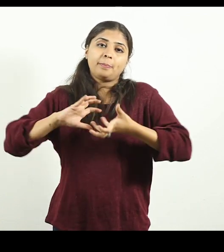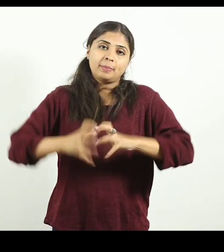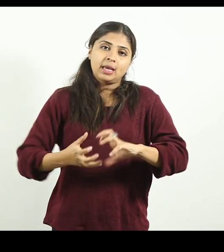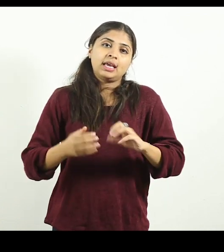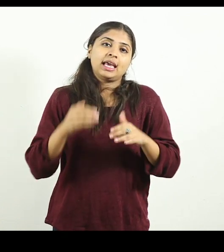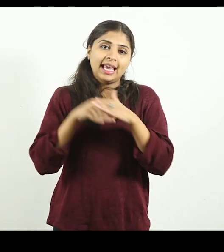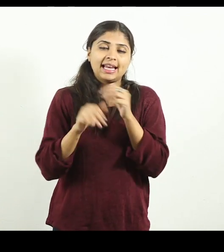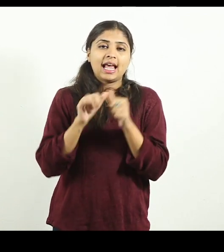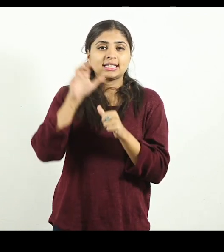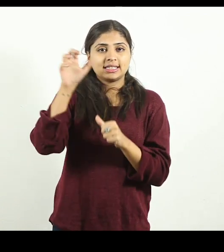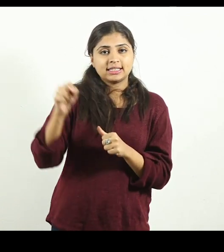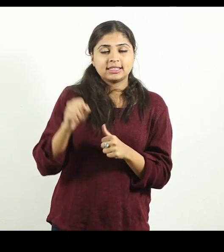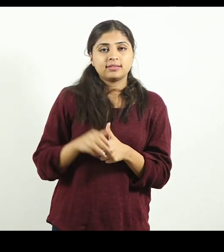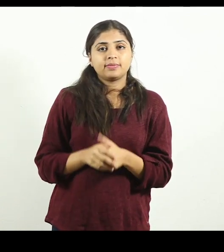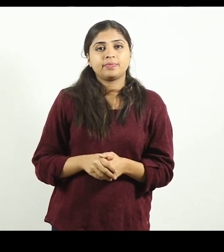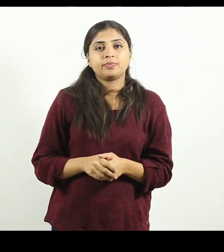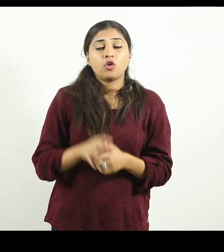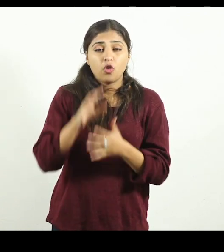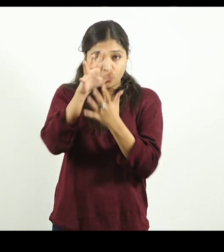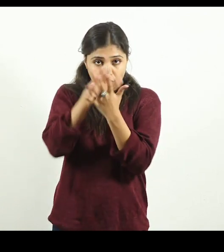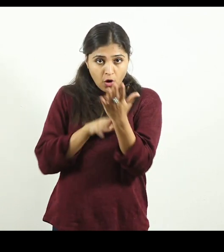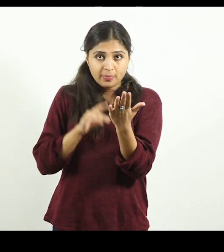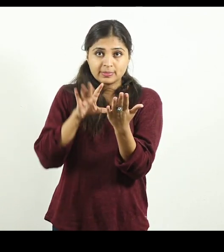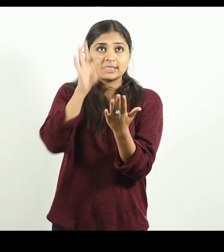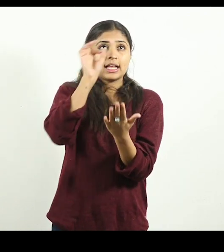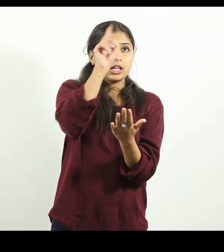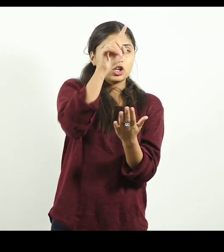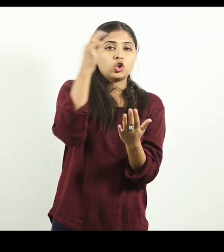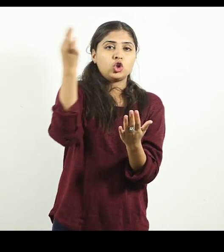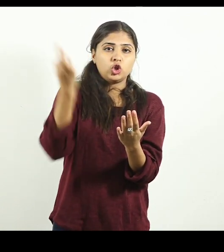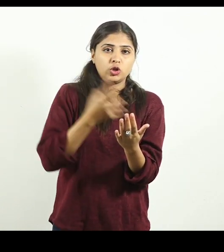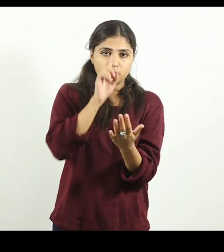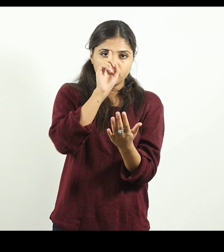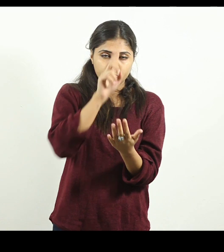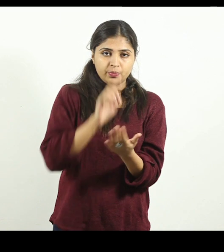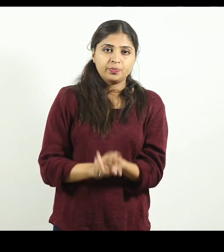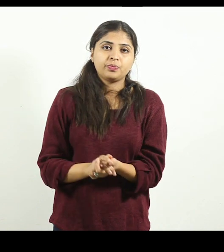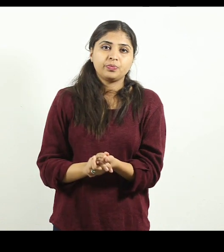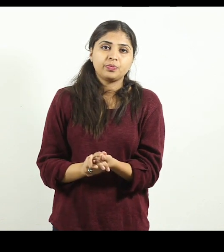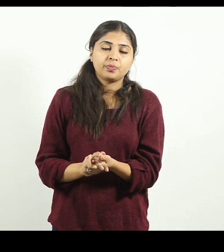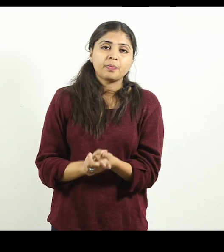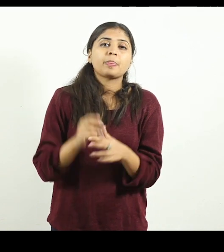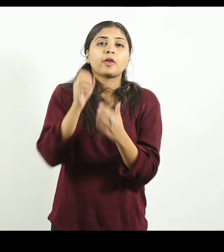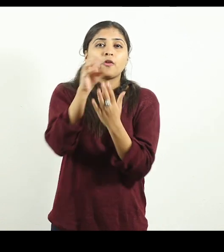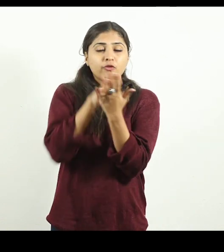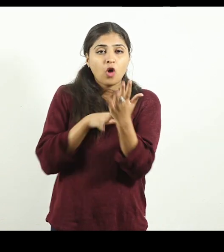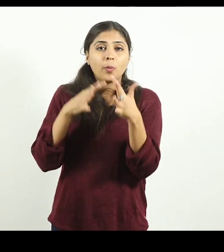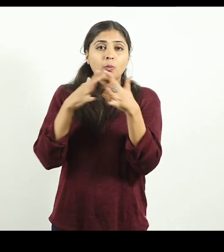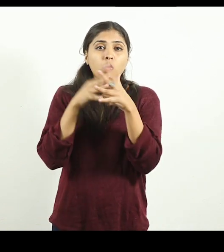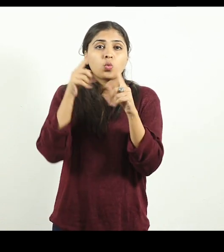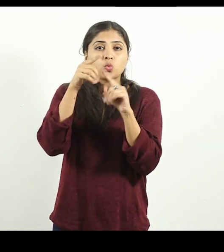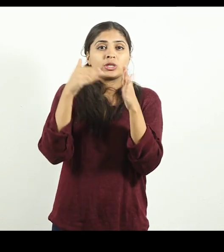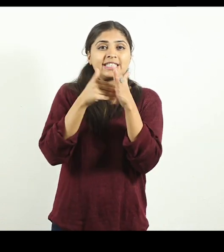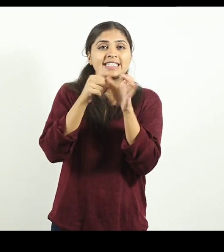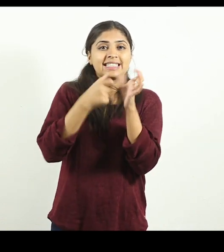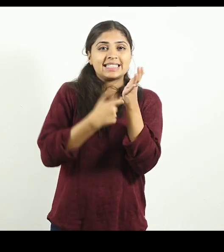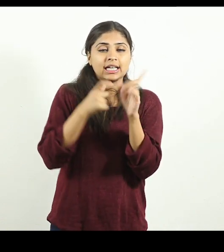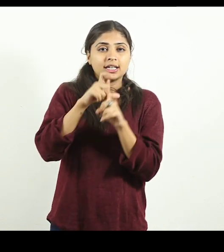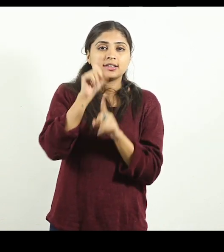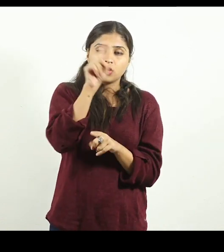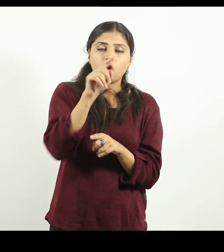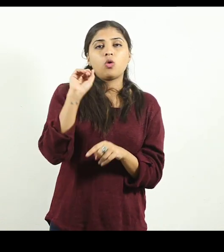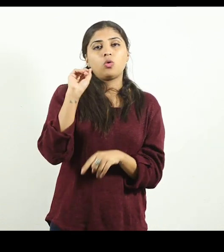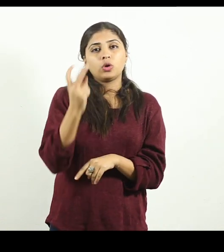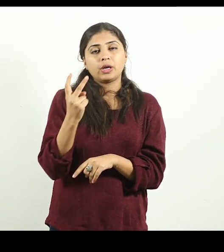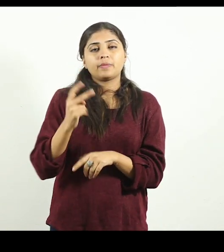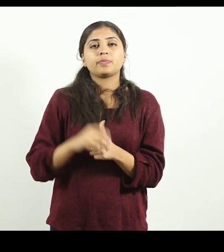Here are the steps involved in creating a form in Access. Ensuring the Form tab is selected, click New. Select